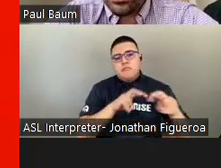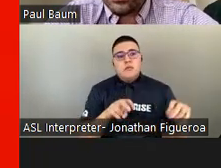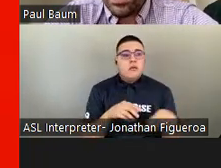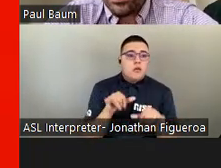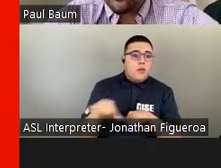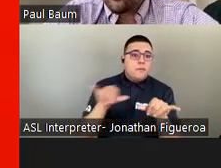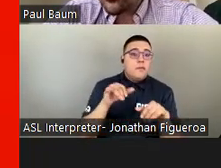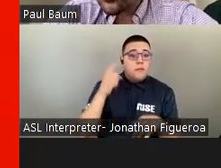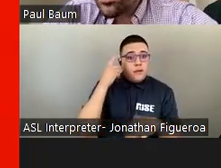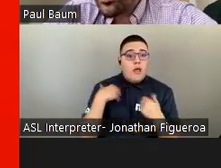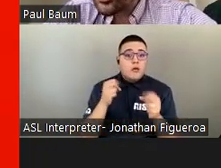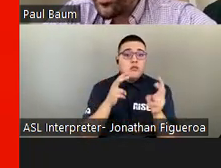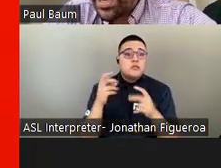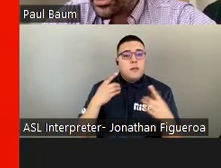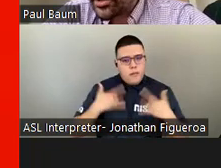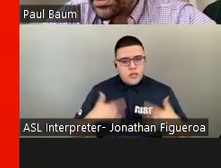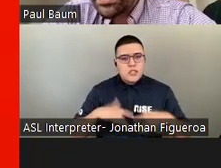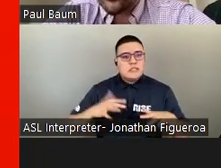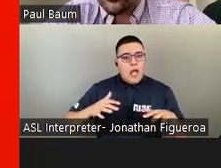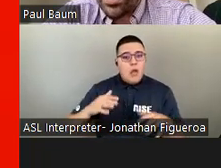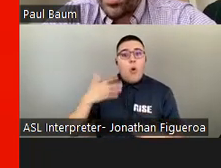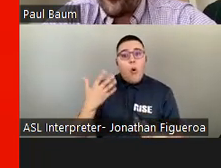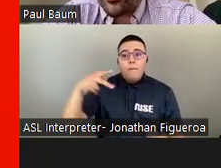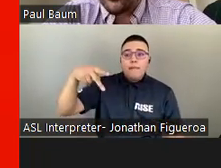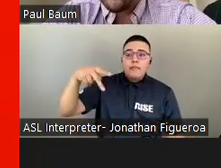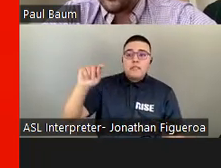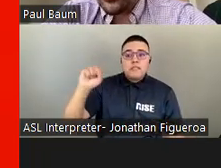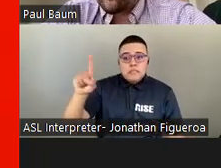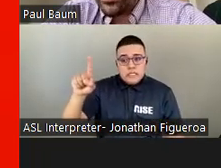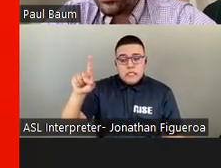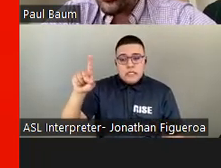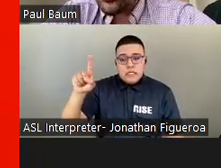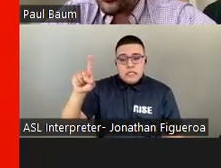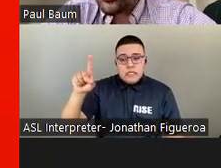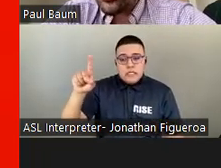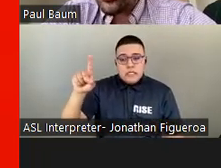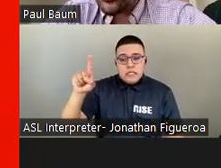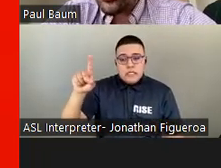depression, anxiety, also post-traumatic stress disorder. However, in research,